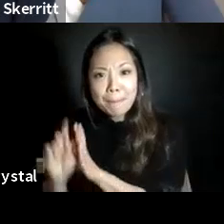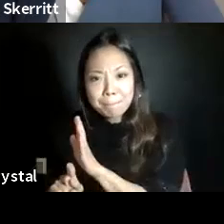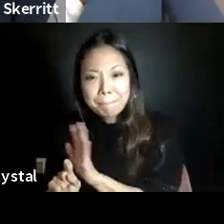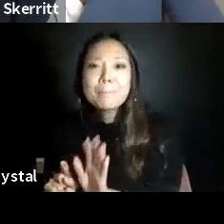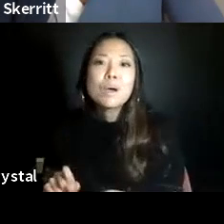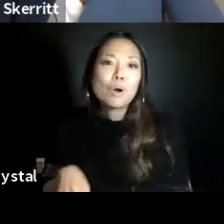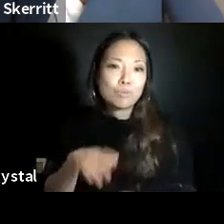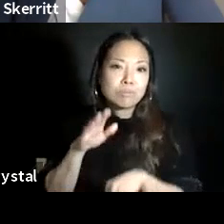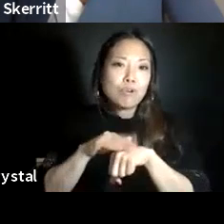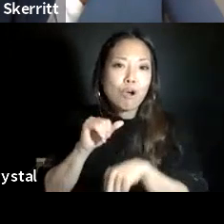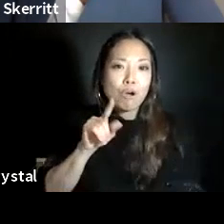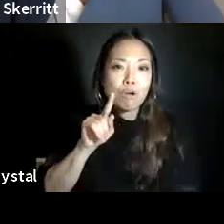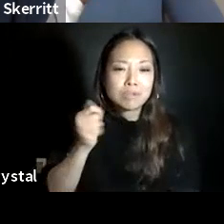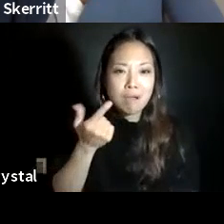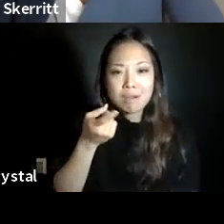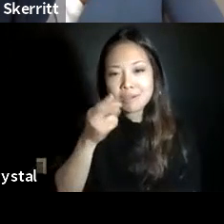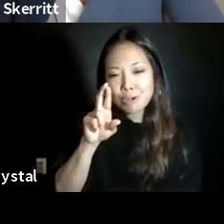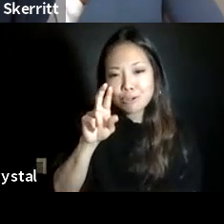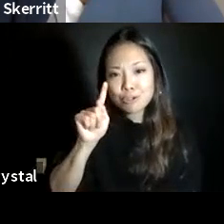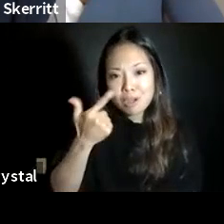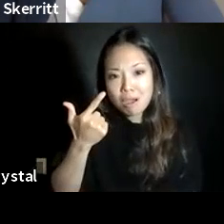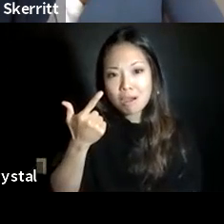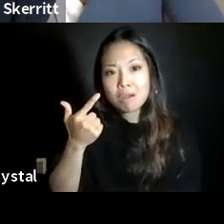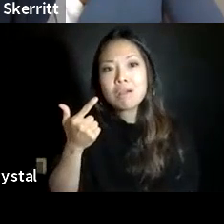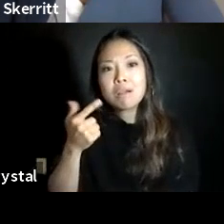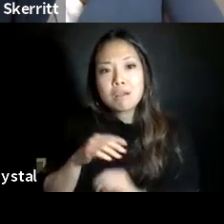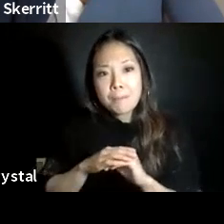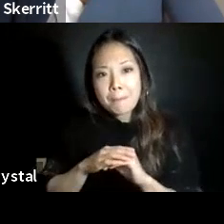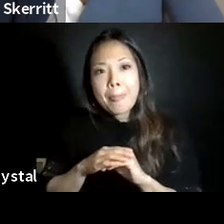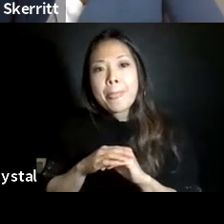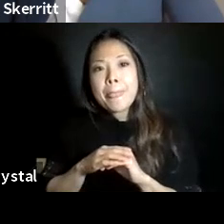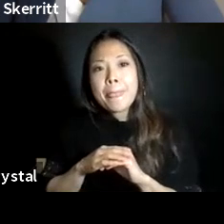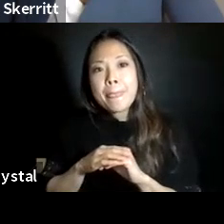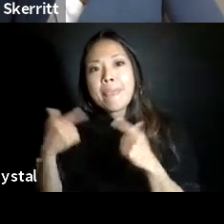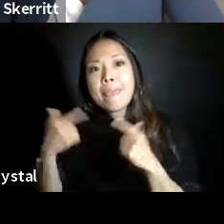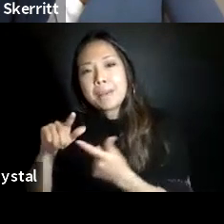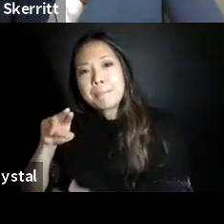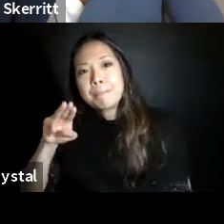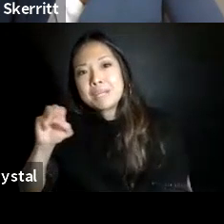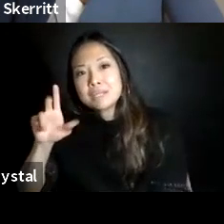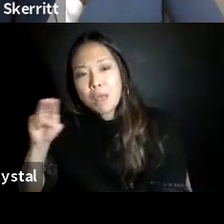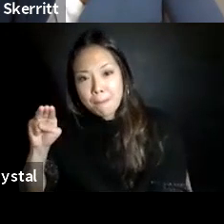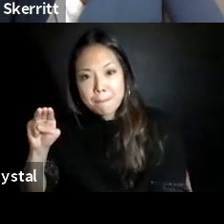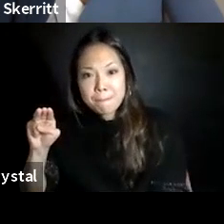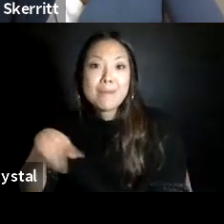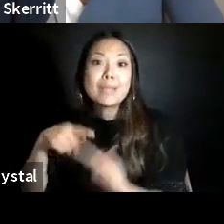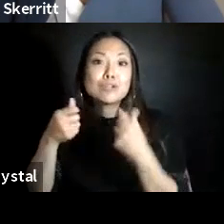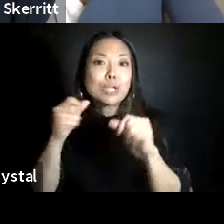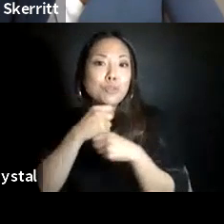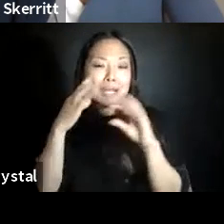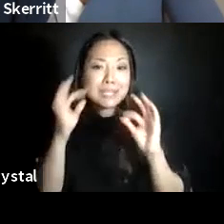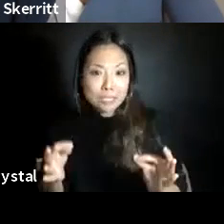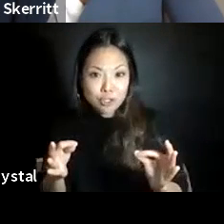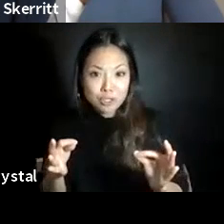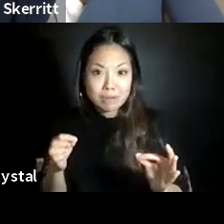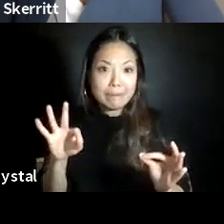Ms. Lum. And then let's try to make a decision on whether this is in or it's out. With the caveat, as